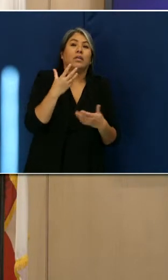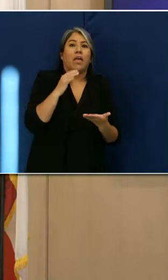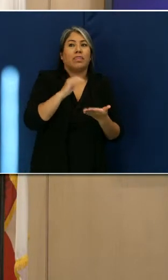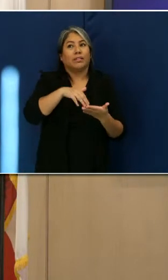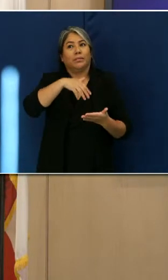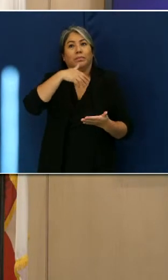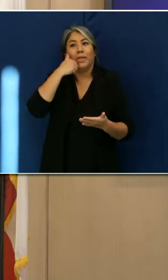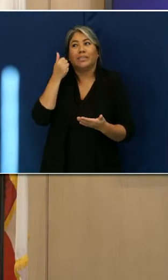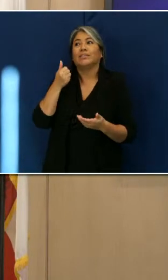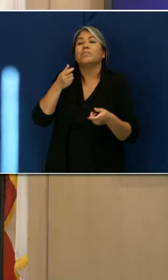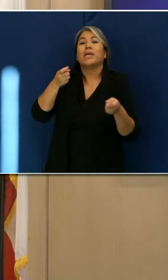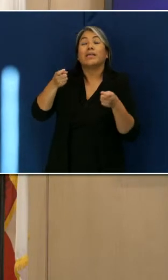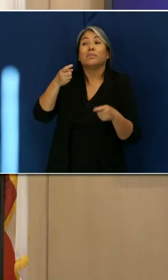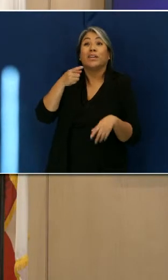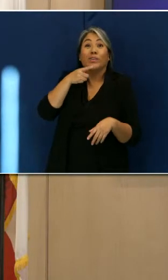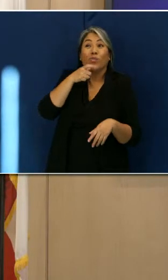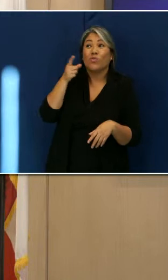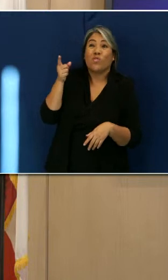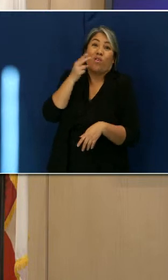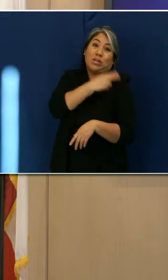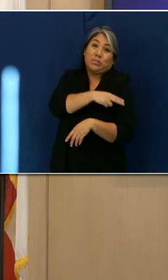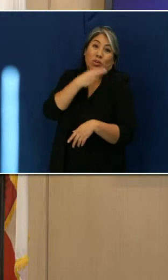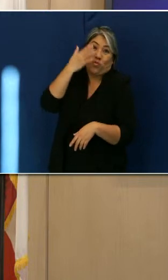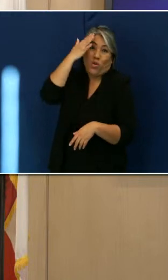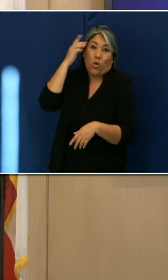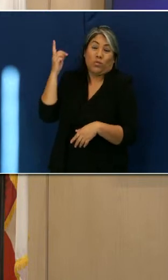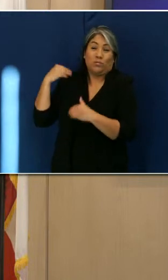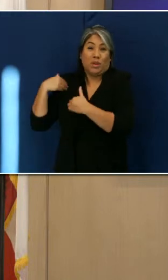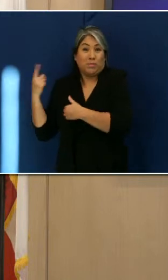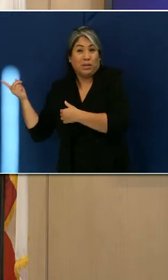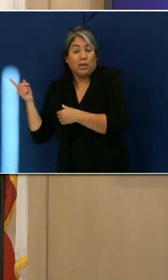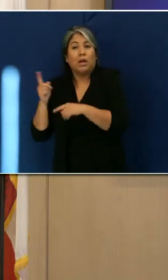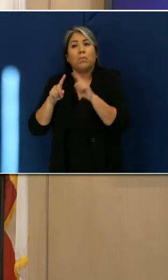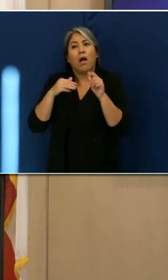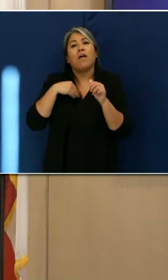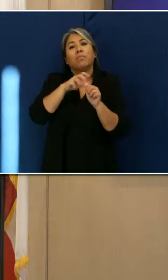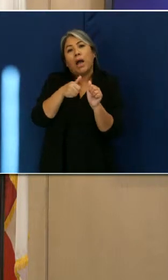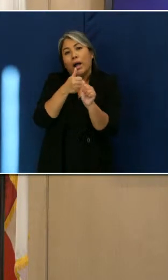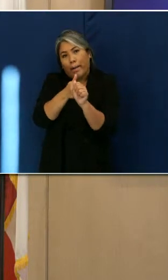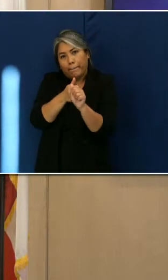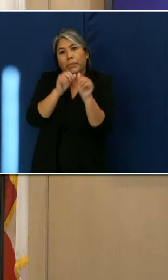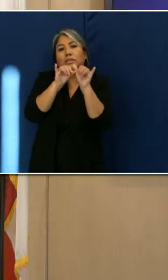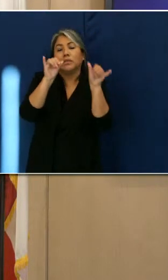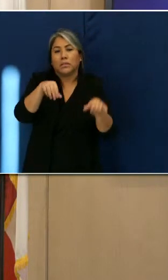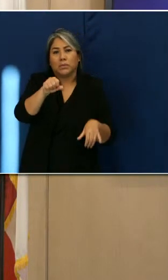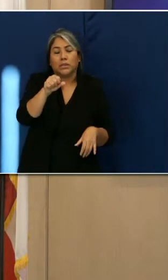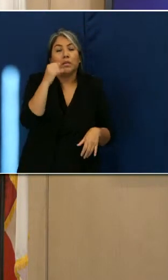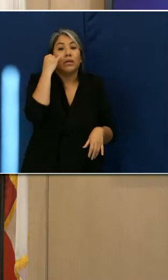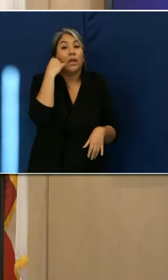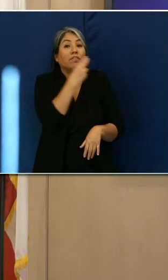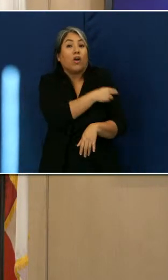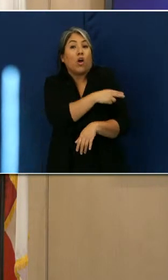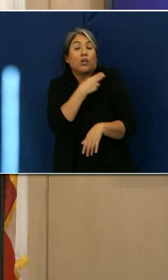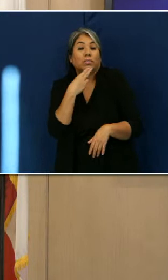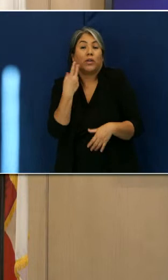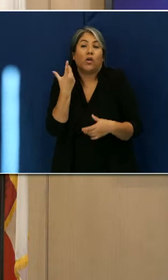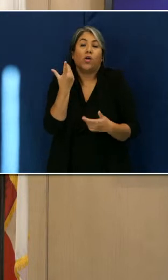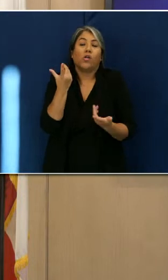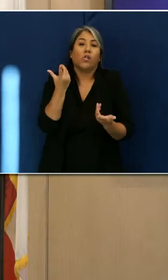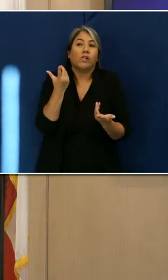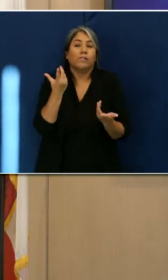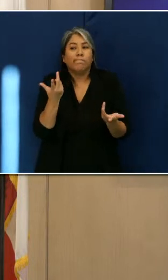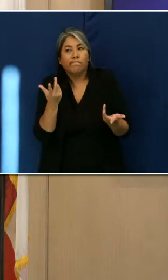best managed by the hospitals. Now, of course, there are backup systems to that. There are if a hospital had to